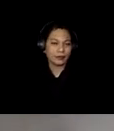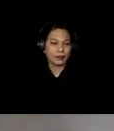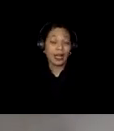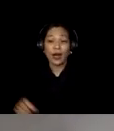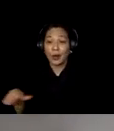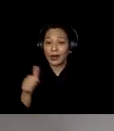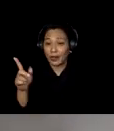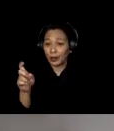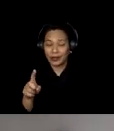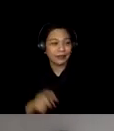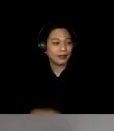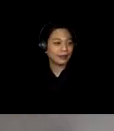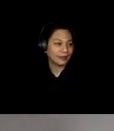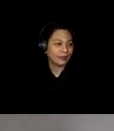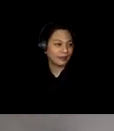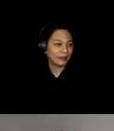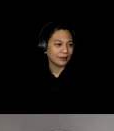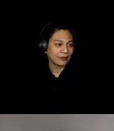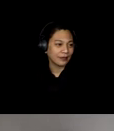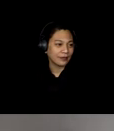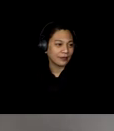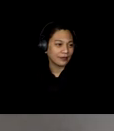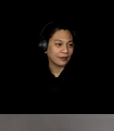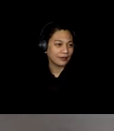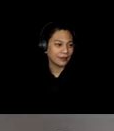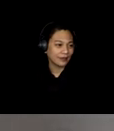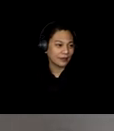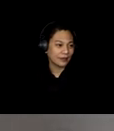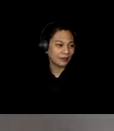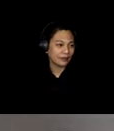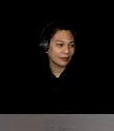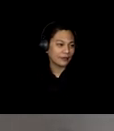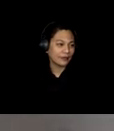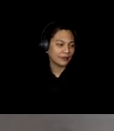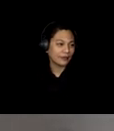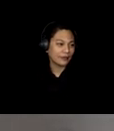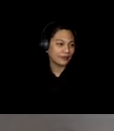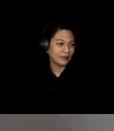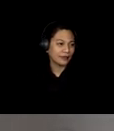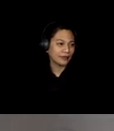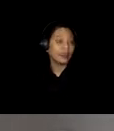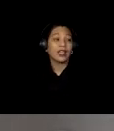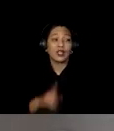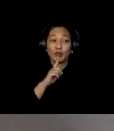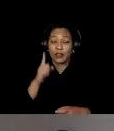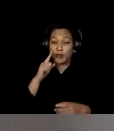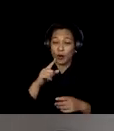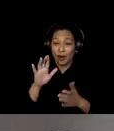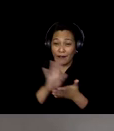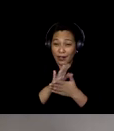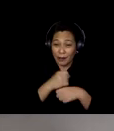question. Yeah. Would it be smart to have the homepage for a filmmaker to have carousels of all the trailers of all their films?